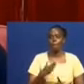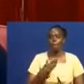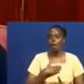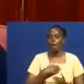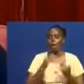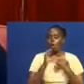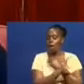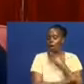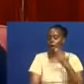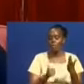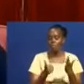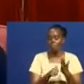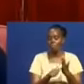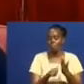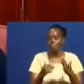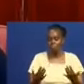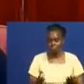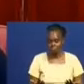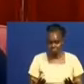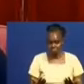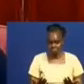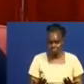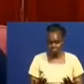country? We call it a company